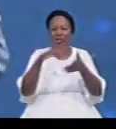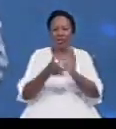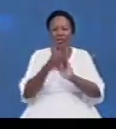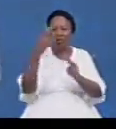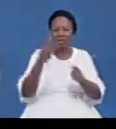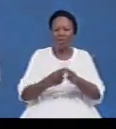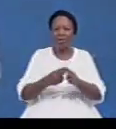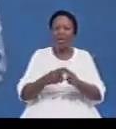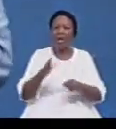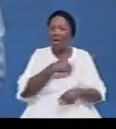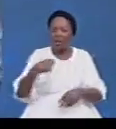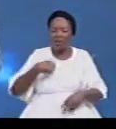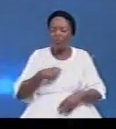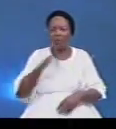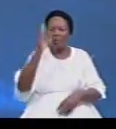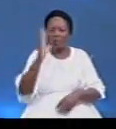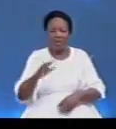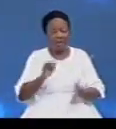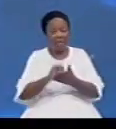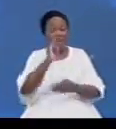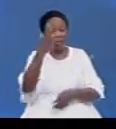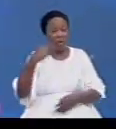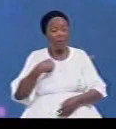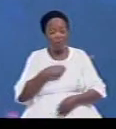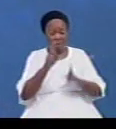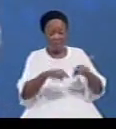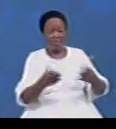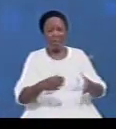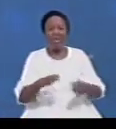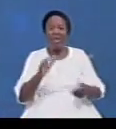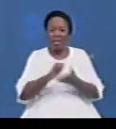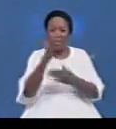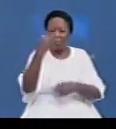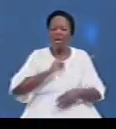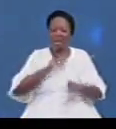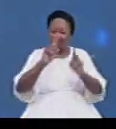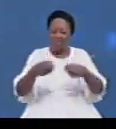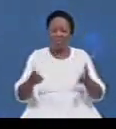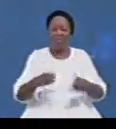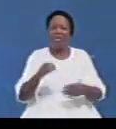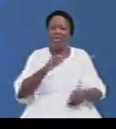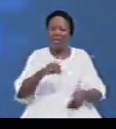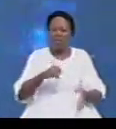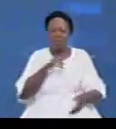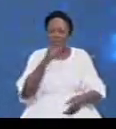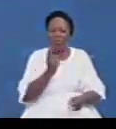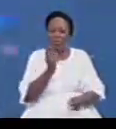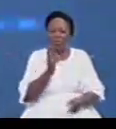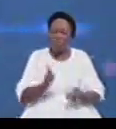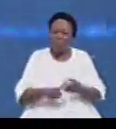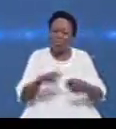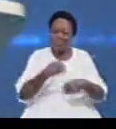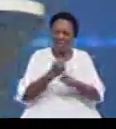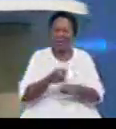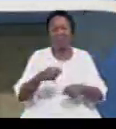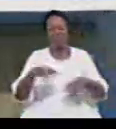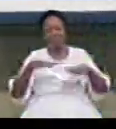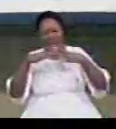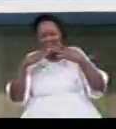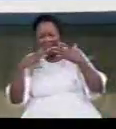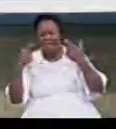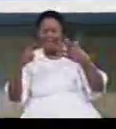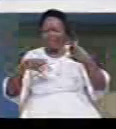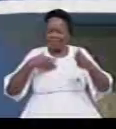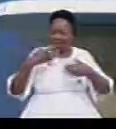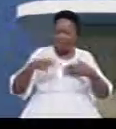he came here. It's not to entertain you. It's not, you know, all our music people, thank God for